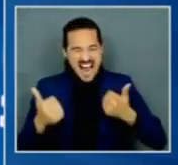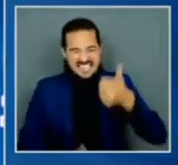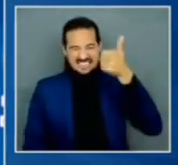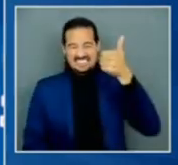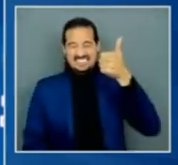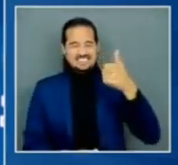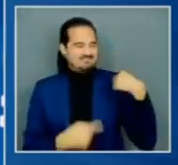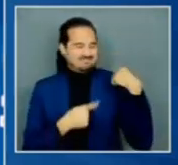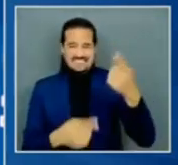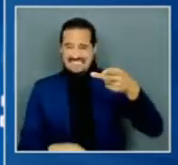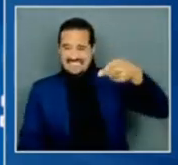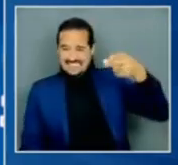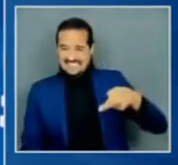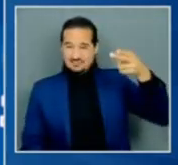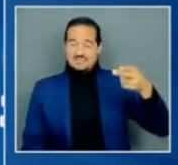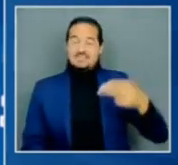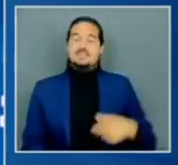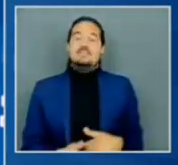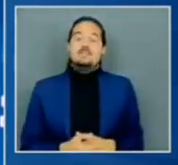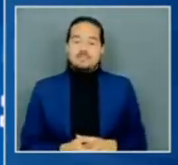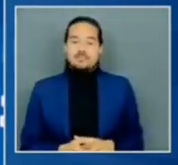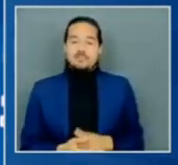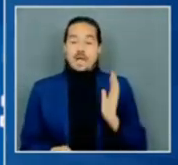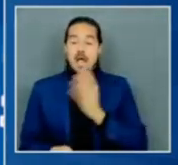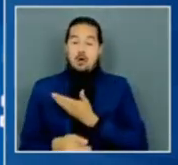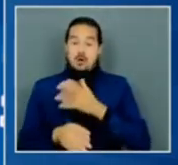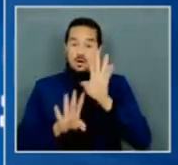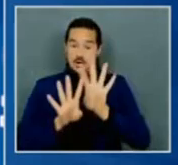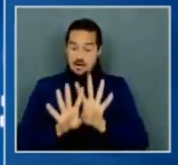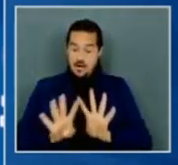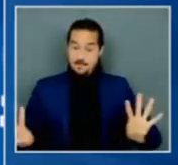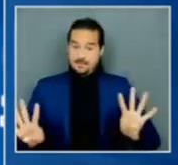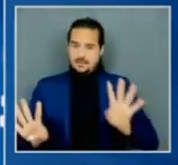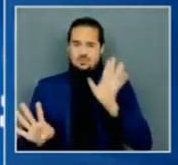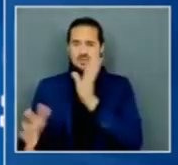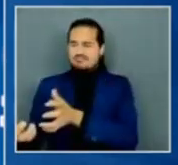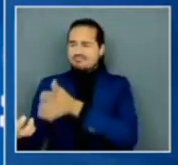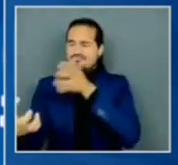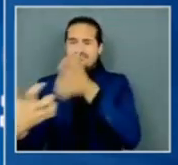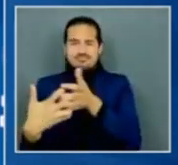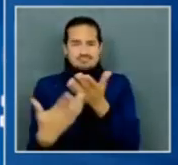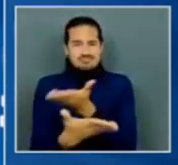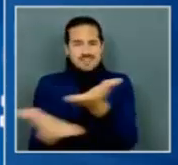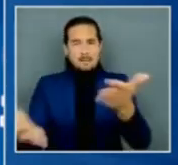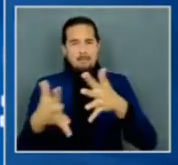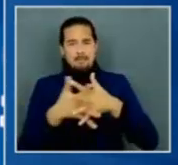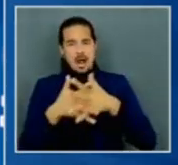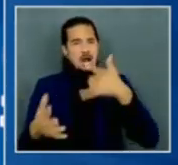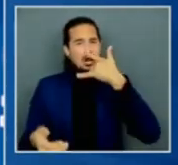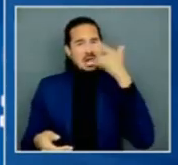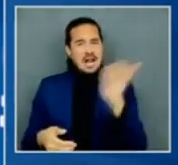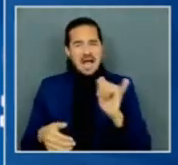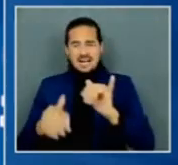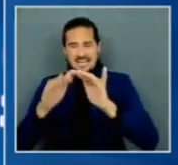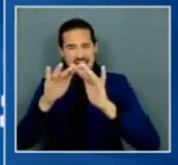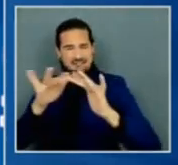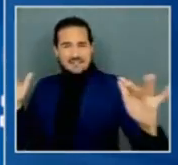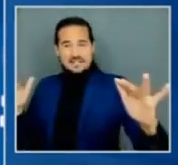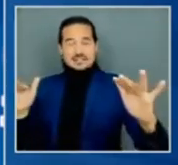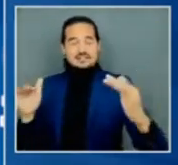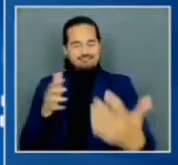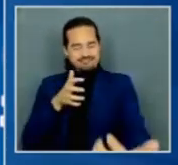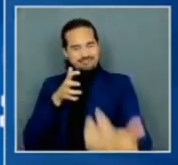members ever. The Biden-Harris cabinet will be an historic cabinet, a cabinet that looks like America, a cabinet that taps into